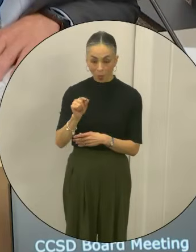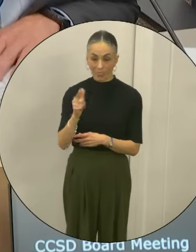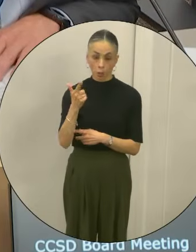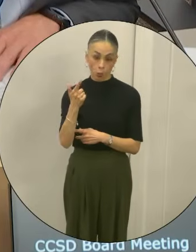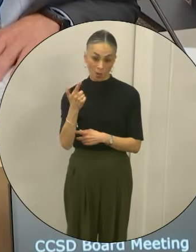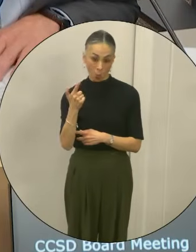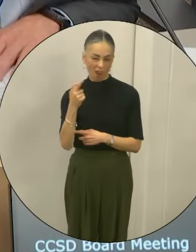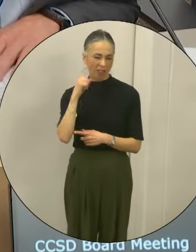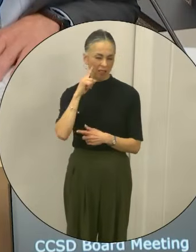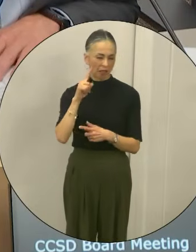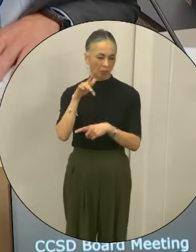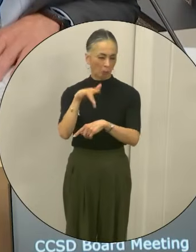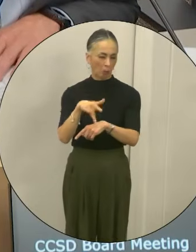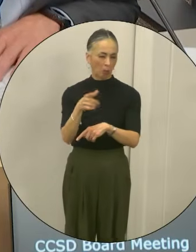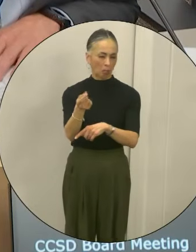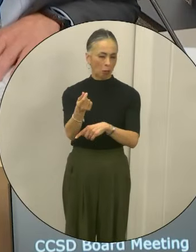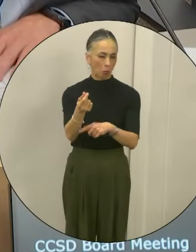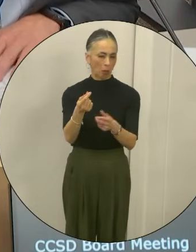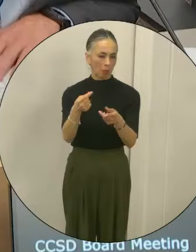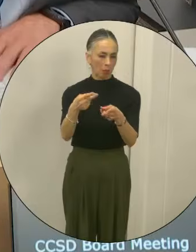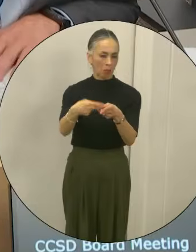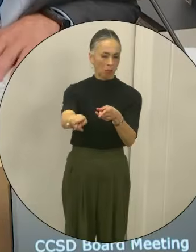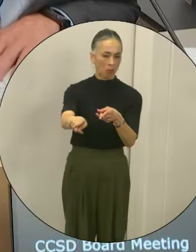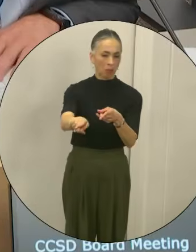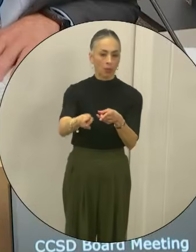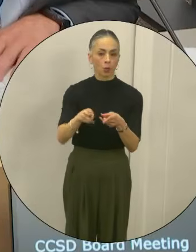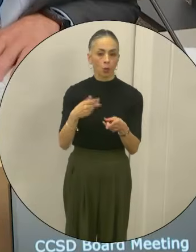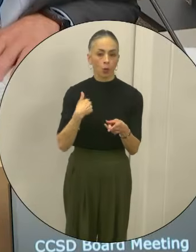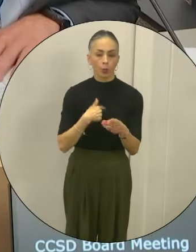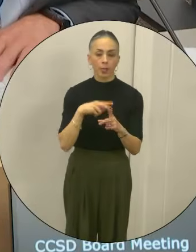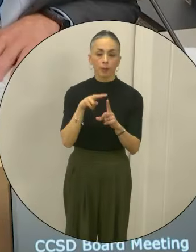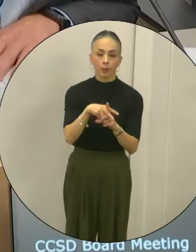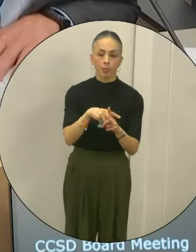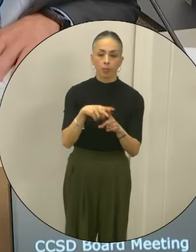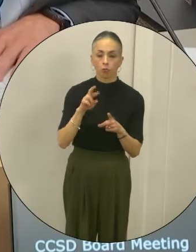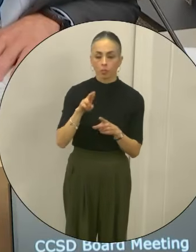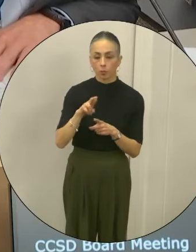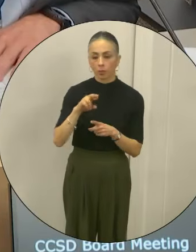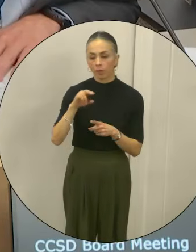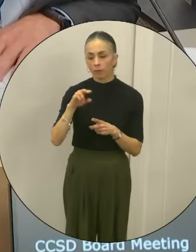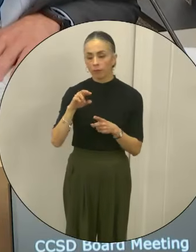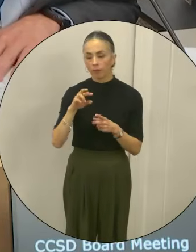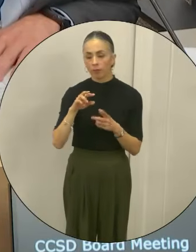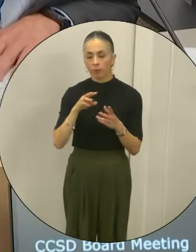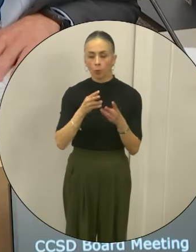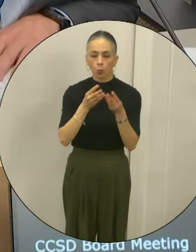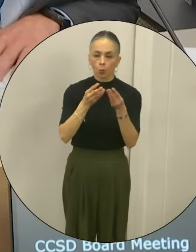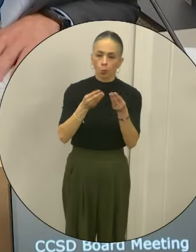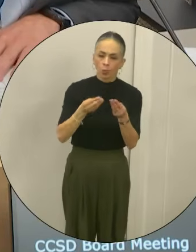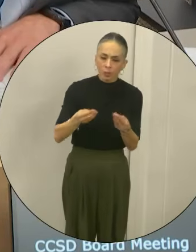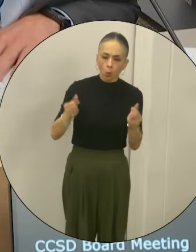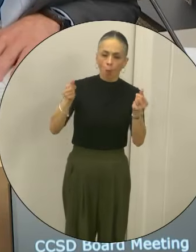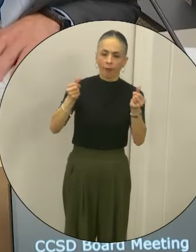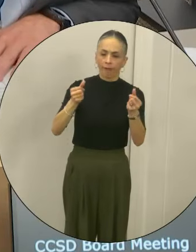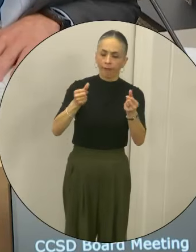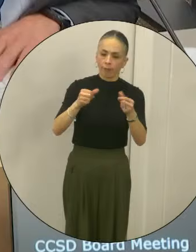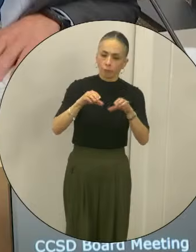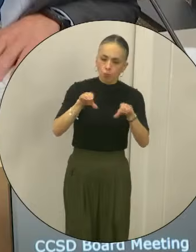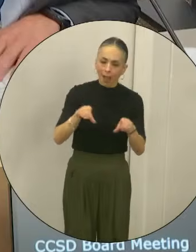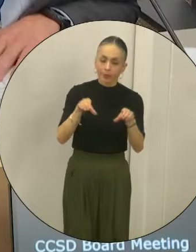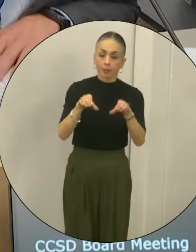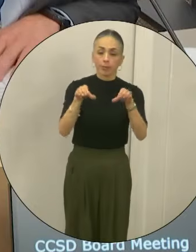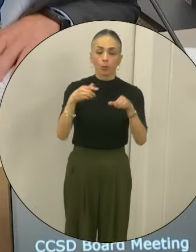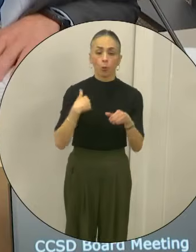it a little bit in the presentation, when we implemented restorative approaches and restorative practices, we